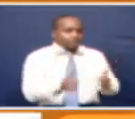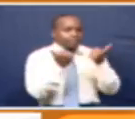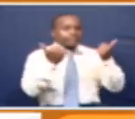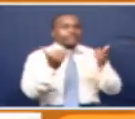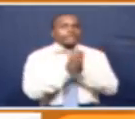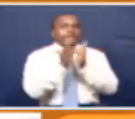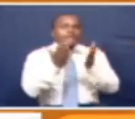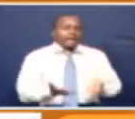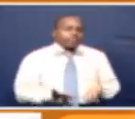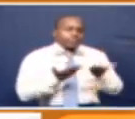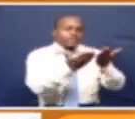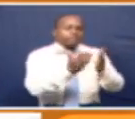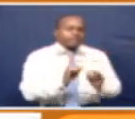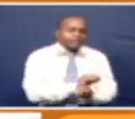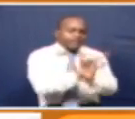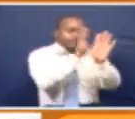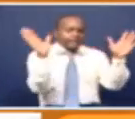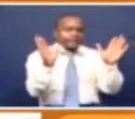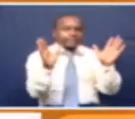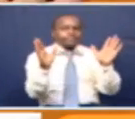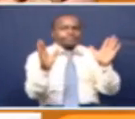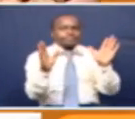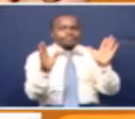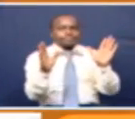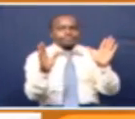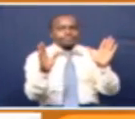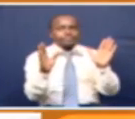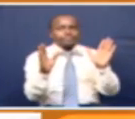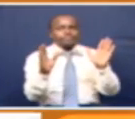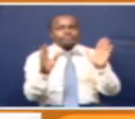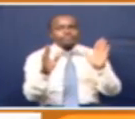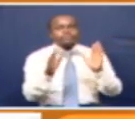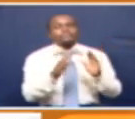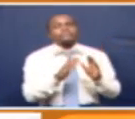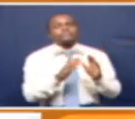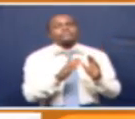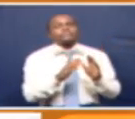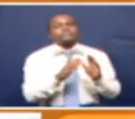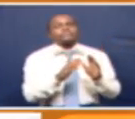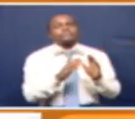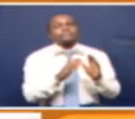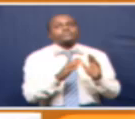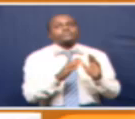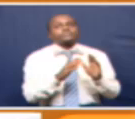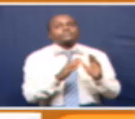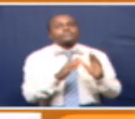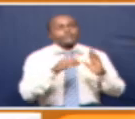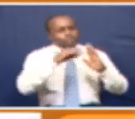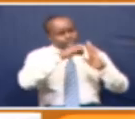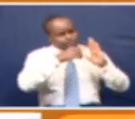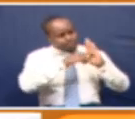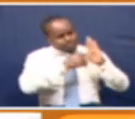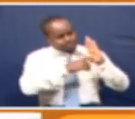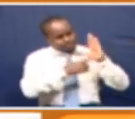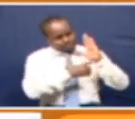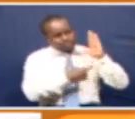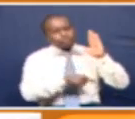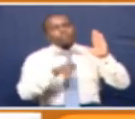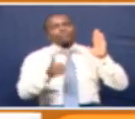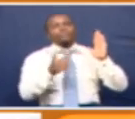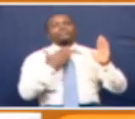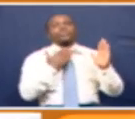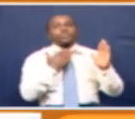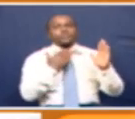gave out very clearly, without any ambiguity, the reducible minimums that we expected to be